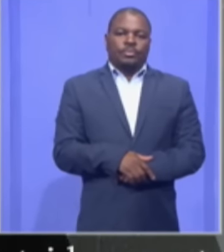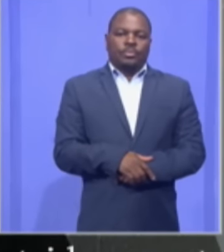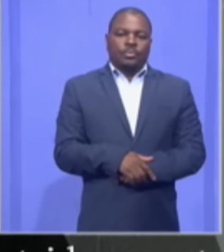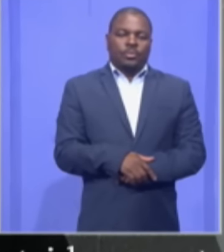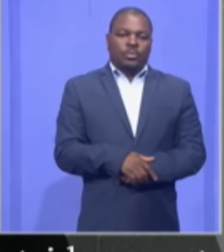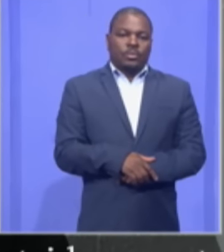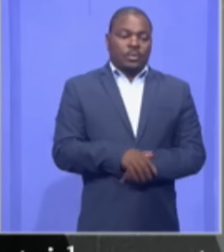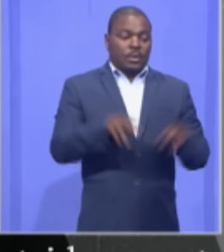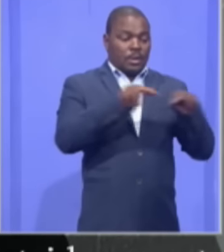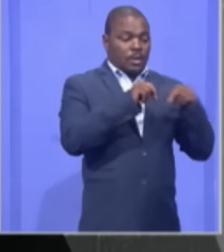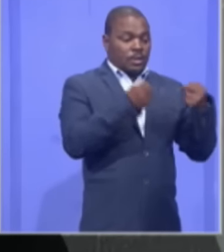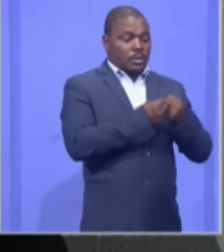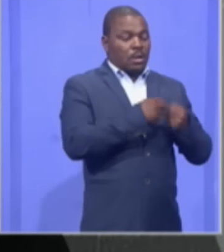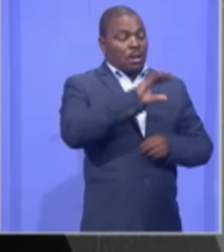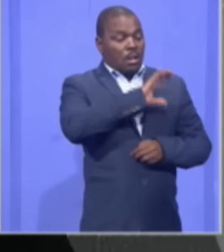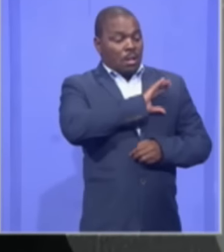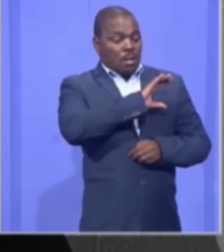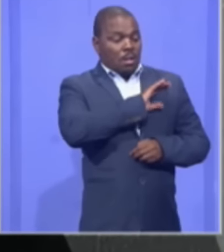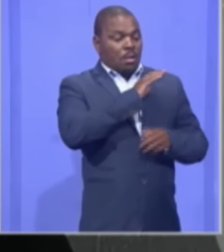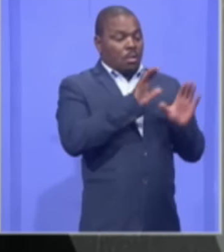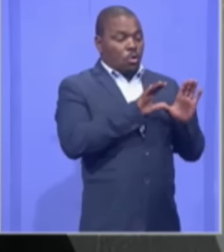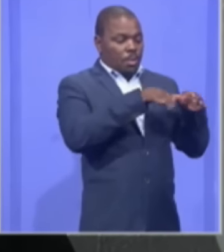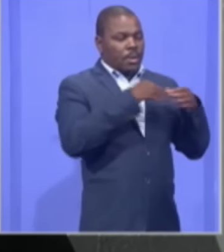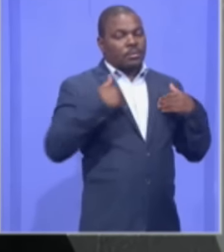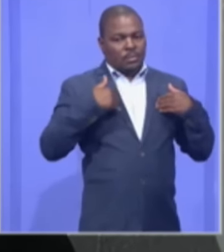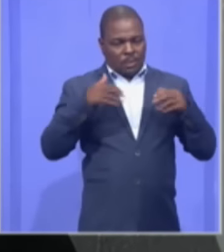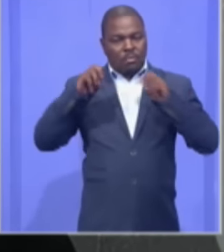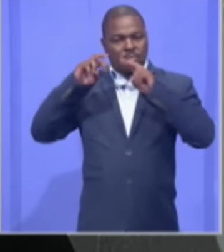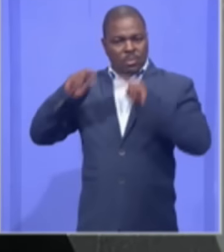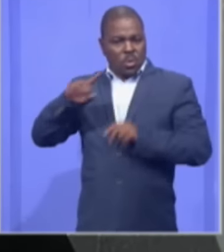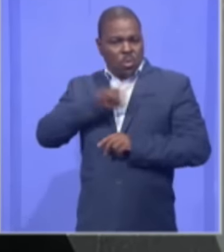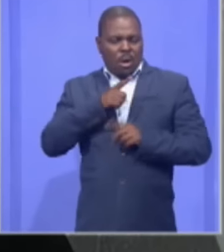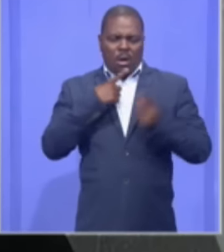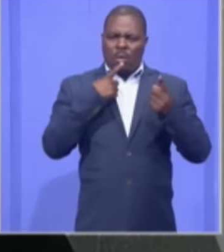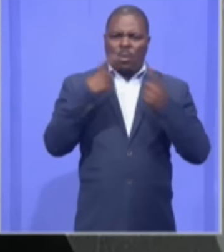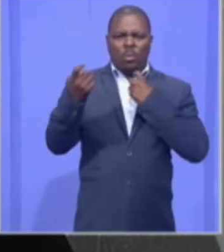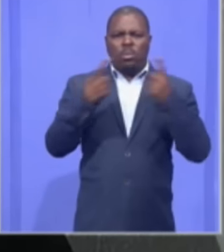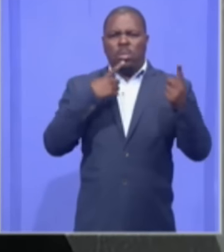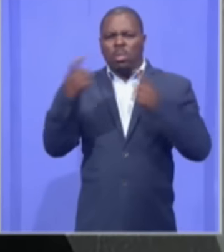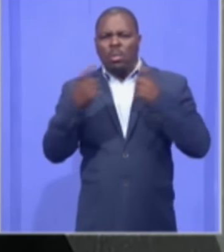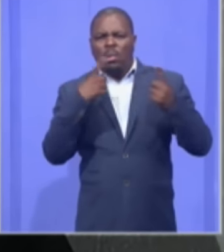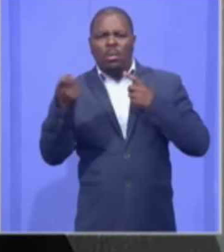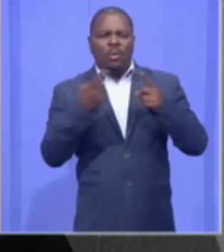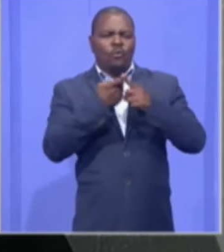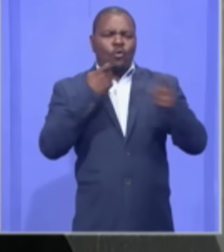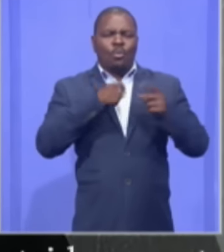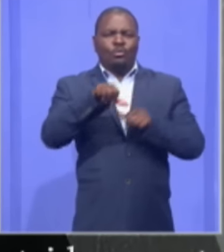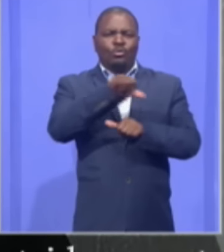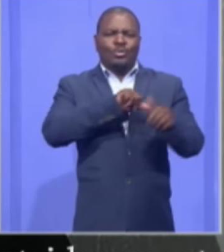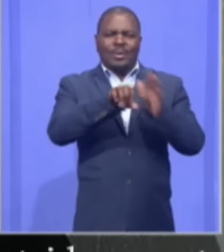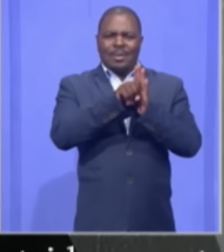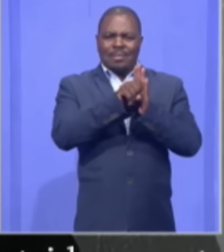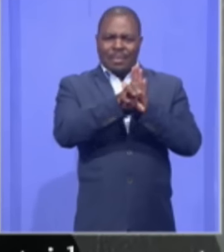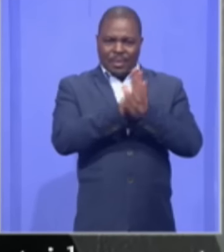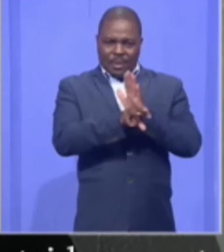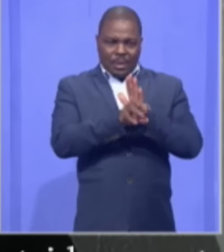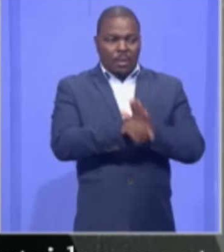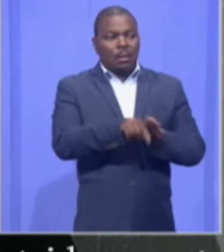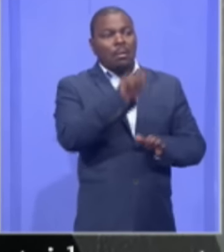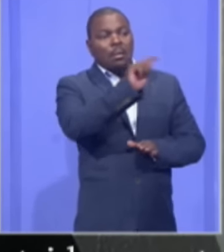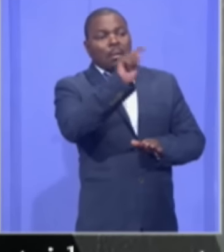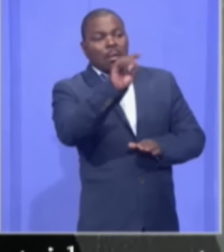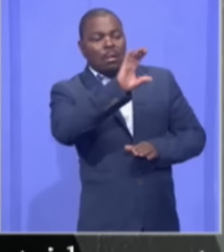National Consumer Commission e simolotse dipatlisiso tse go latela dingongorego tse re di boneng mo mafaratlhatlheng. Ga ba dirisi ba ne